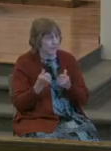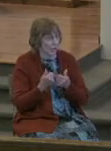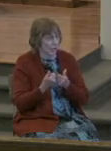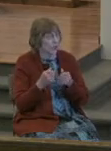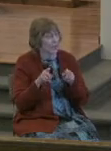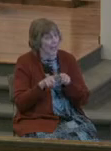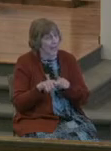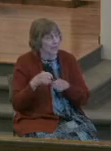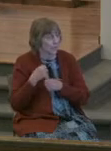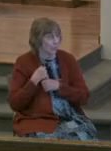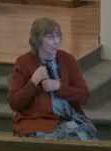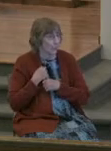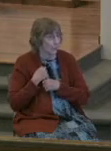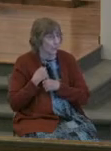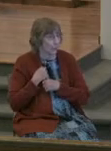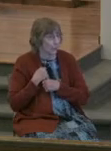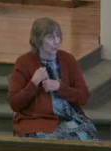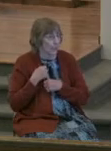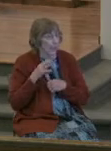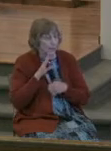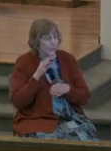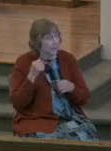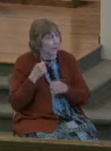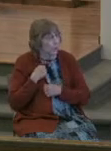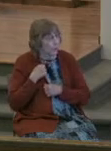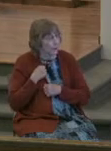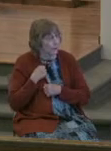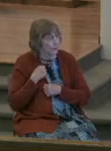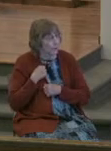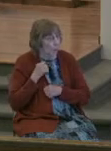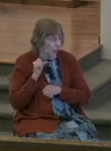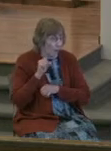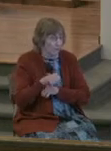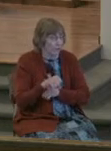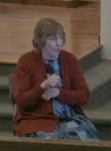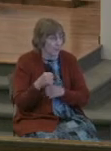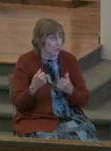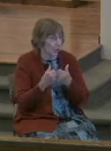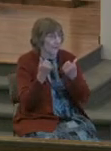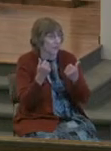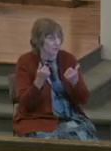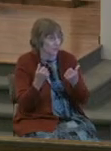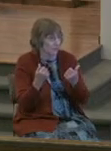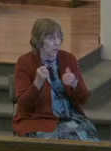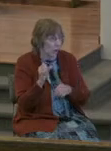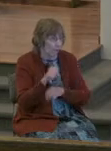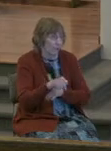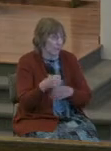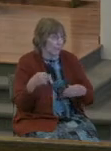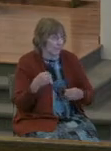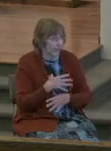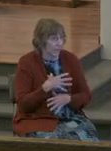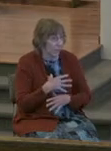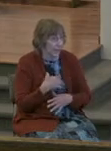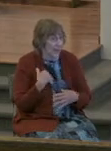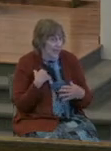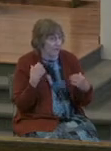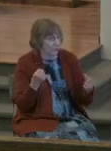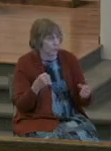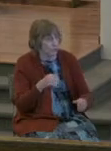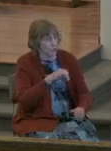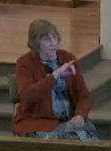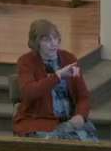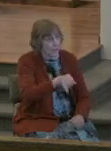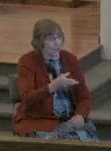warrior. That's why I'm saying let's be warriors. Let's overcome those challenges. Let's overcome fear with courage. You know, John Wayne,